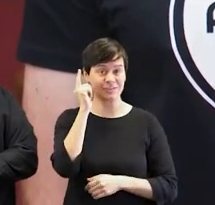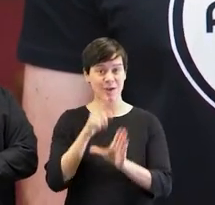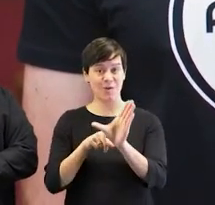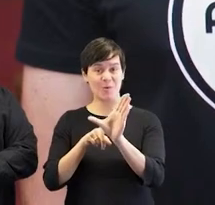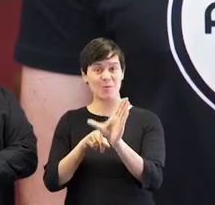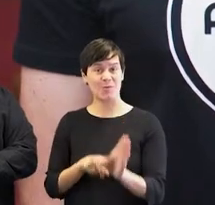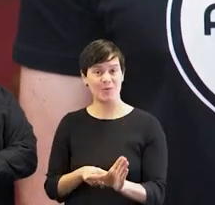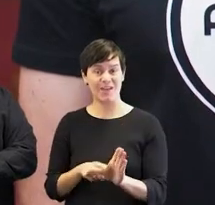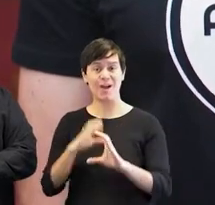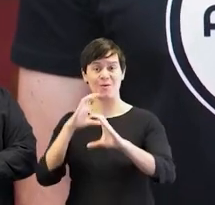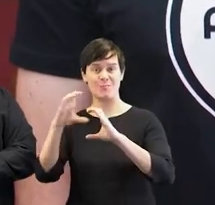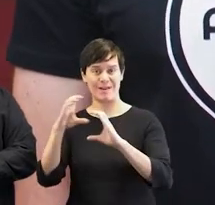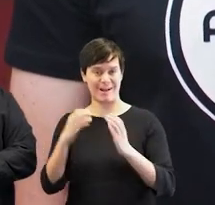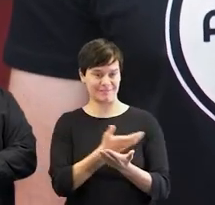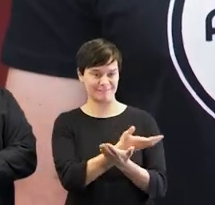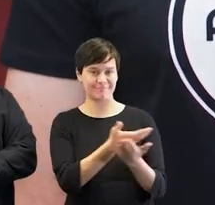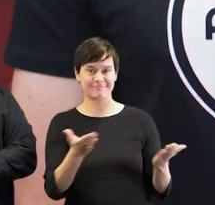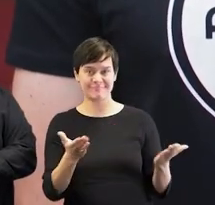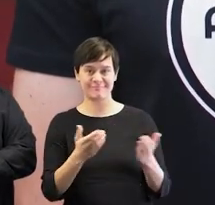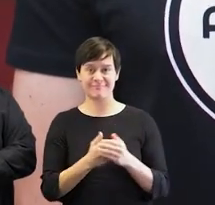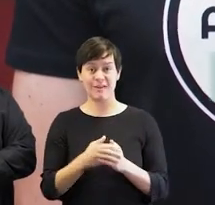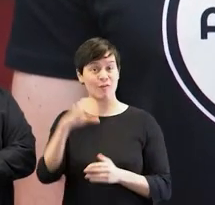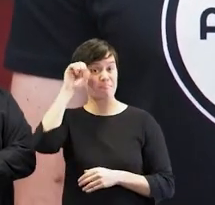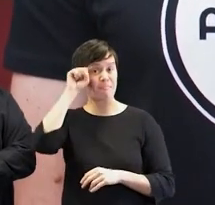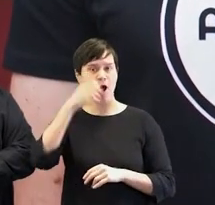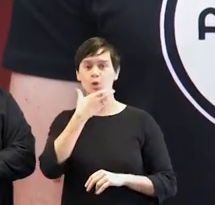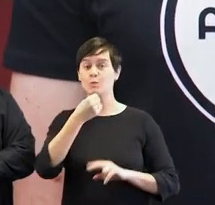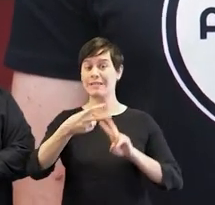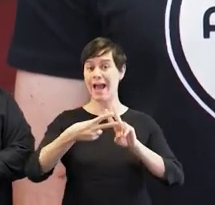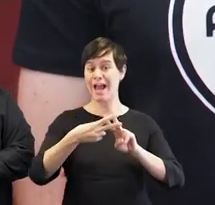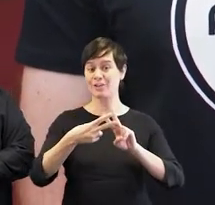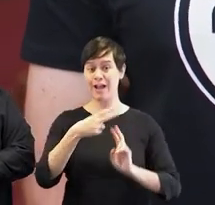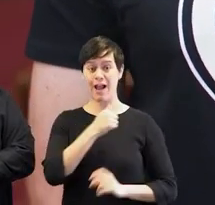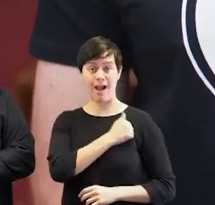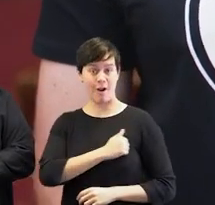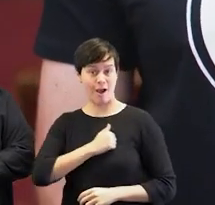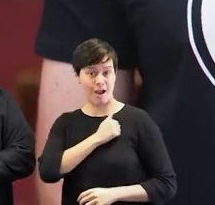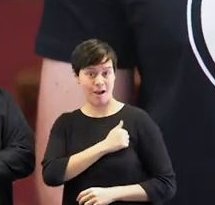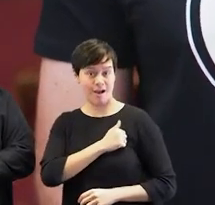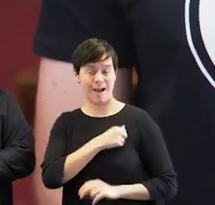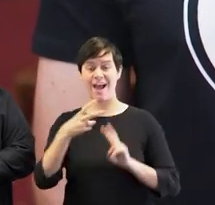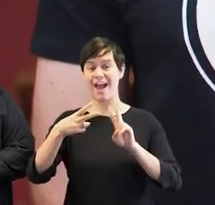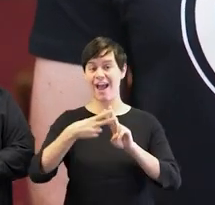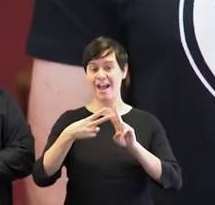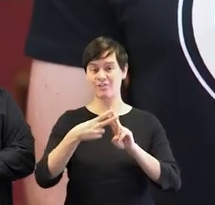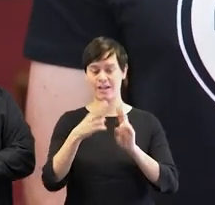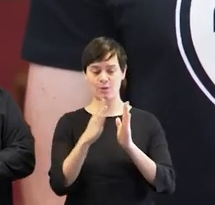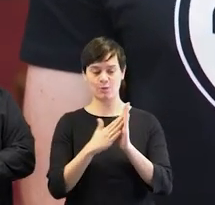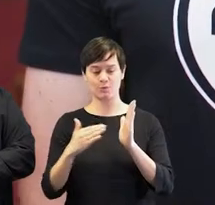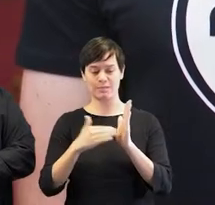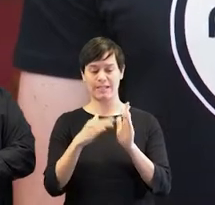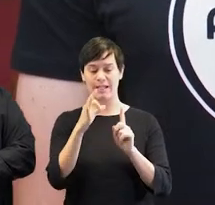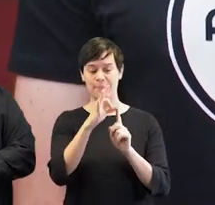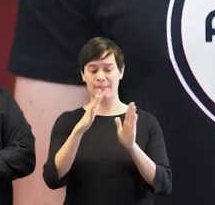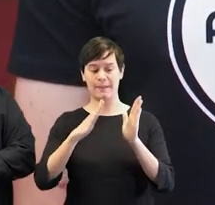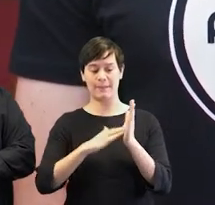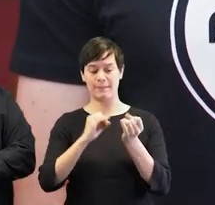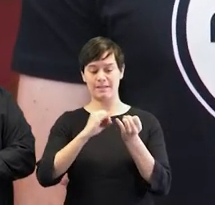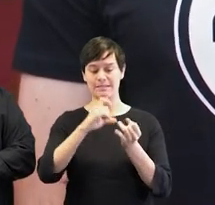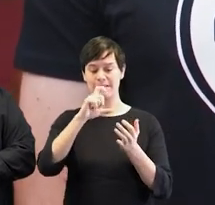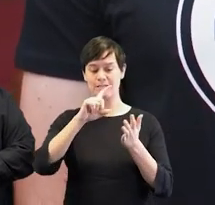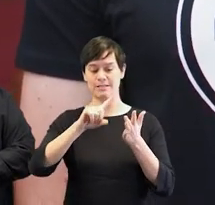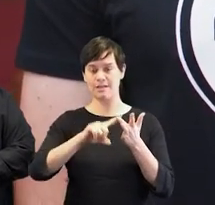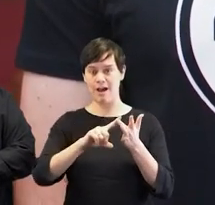and communicators. Please remember to spread the word and use the hashtags, hashtag aroha and hashtag NZPM Sci